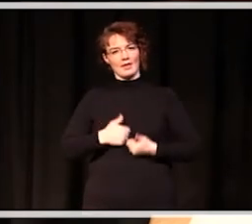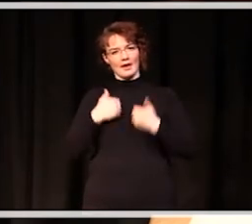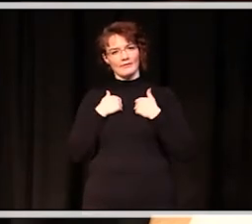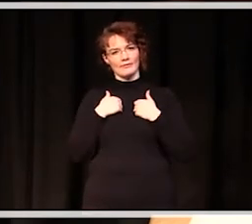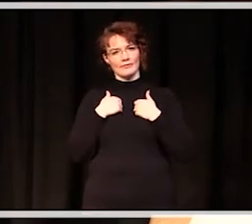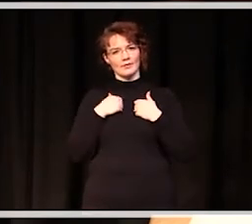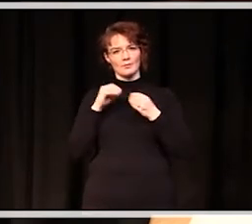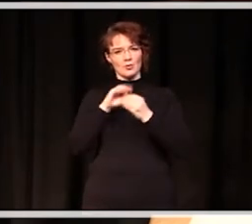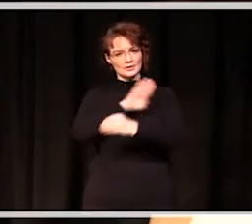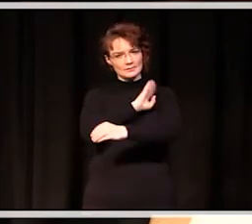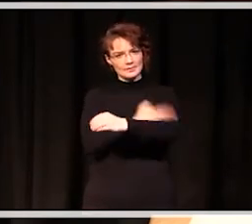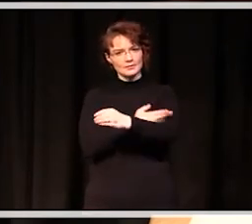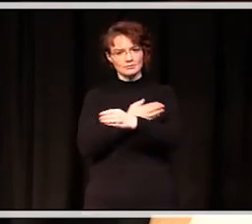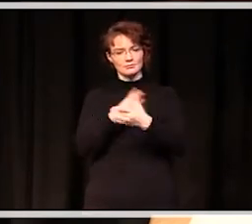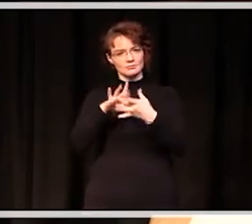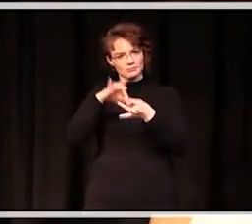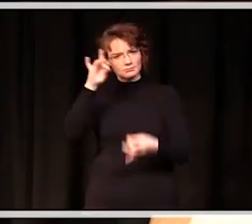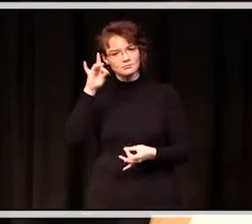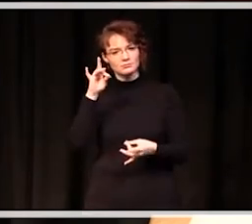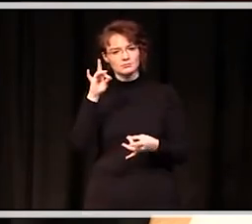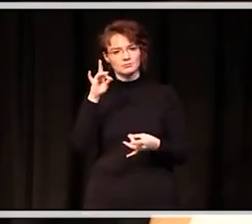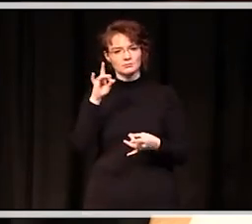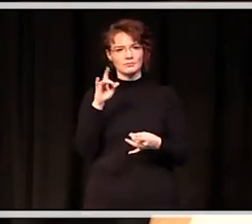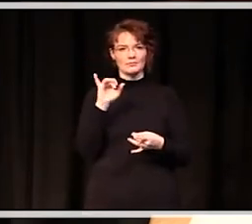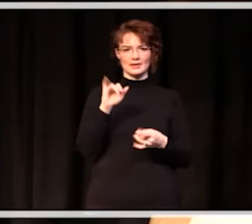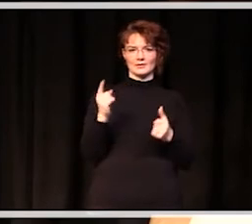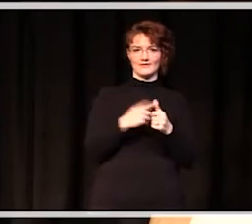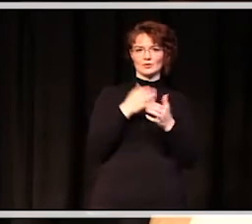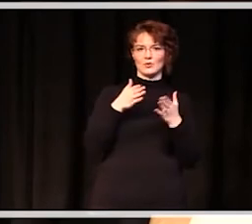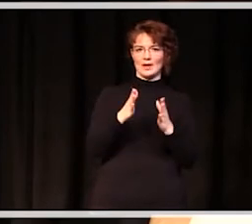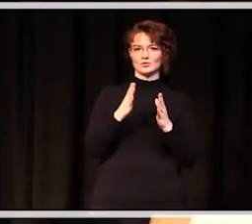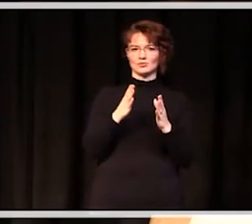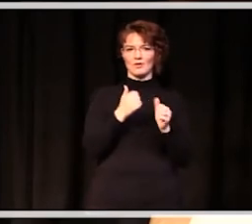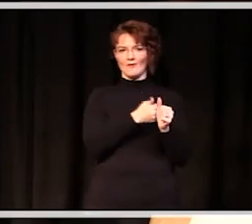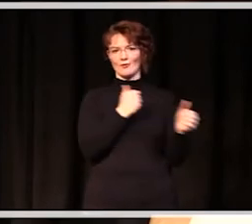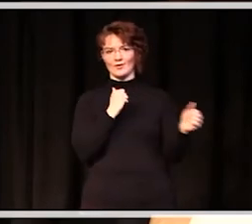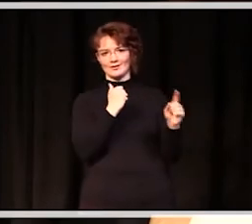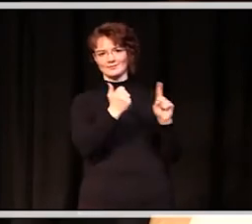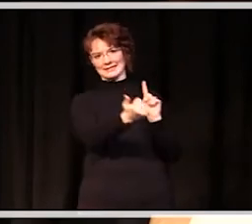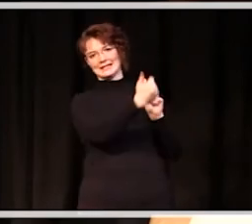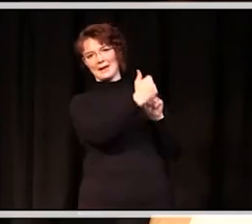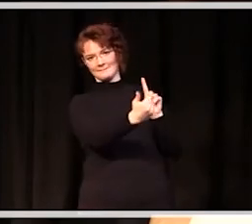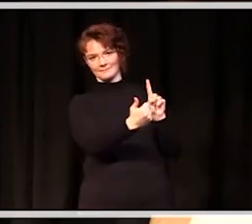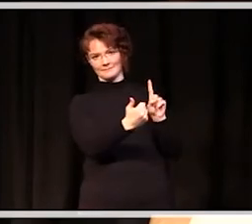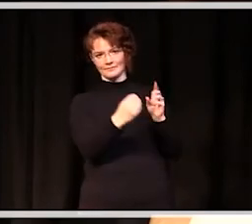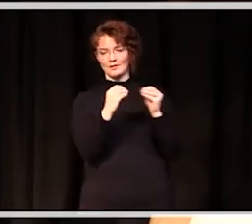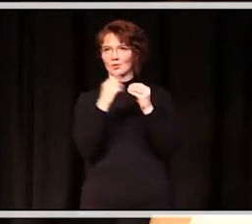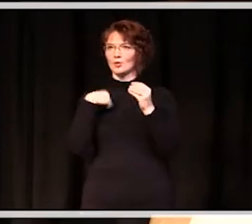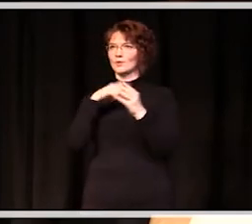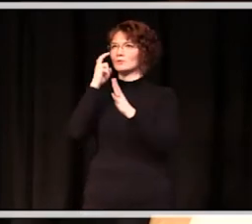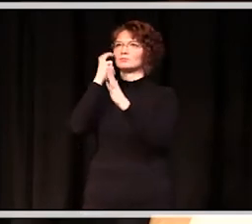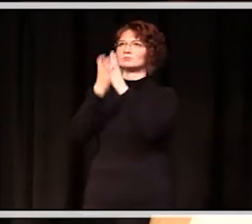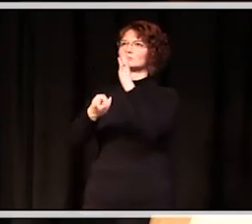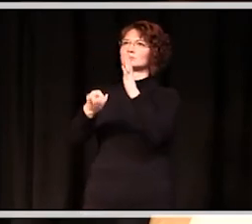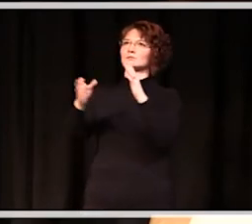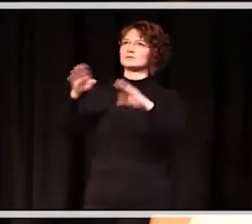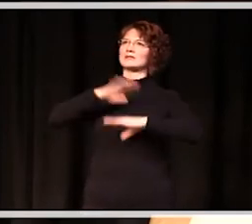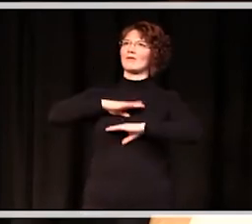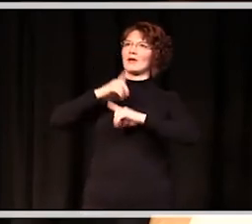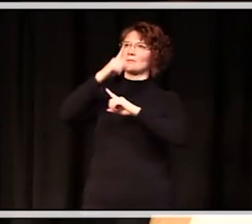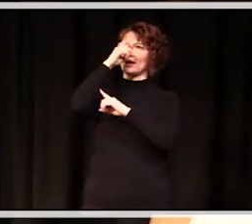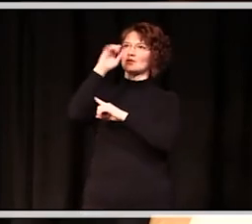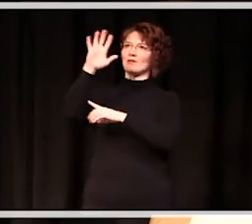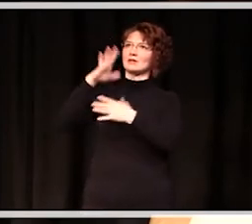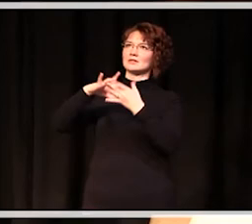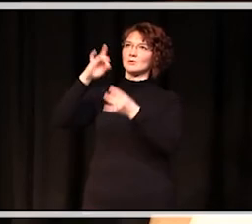I think that's the first way that we can avoid being scammed, because the more we drink deeply and are satisfied in the Spirit, the less we'll be lured